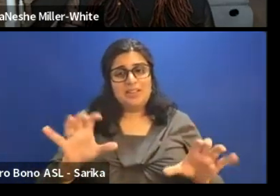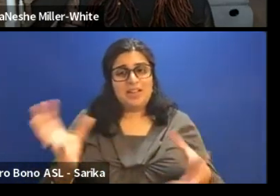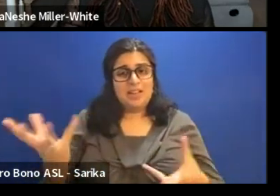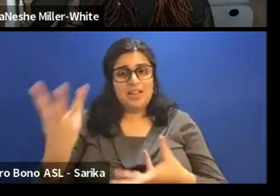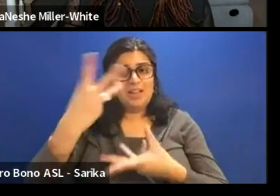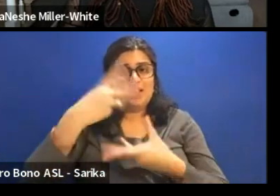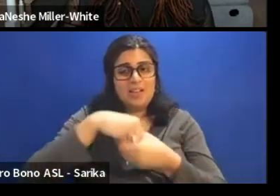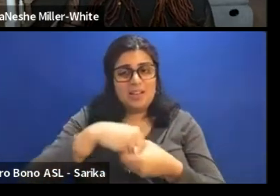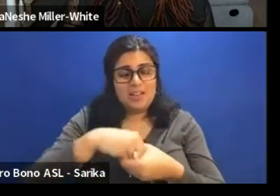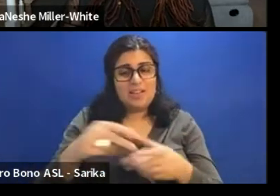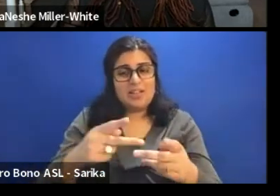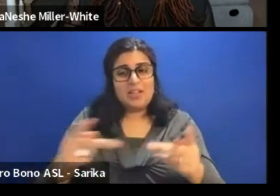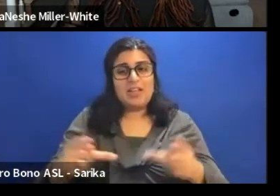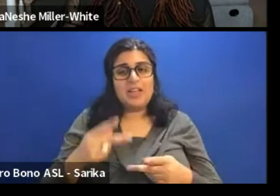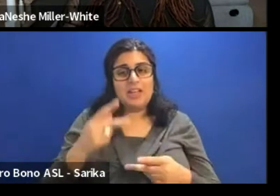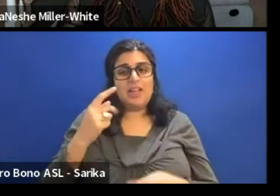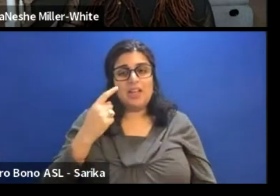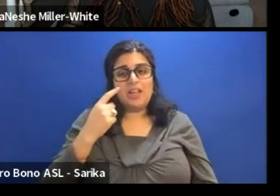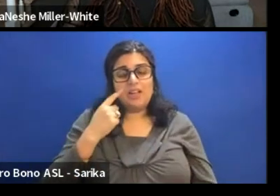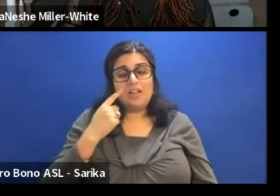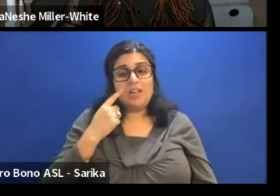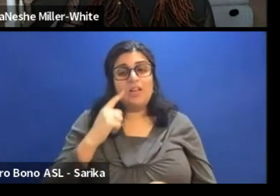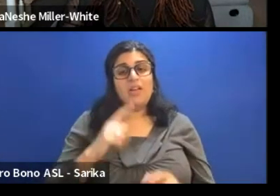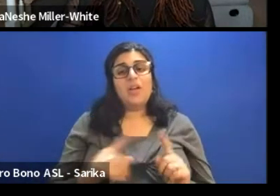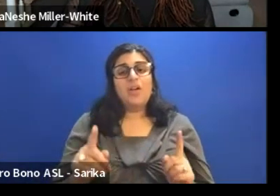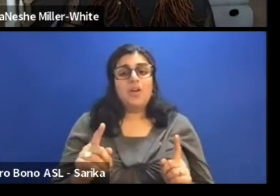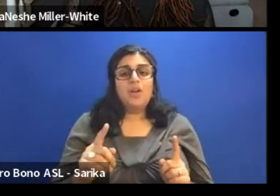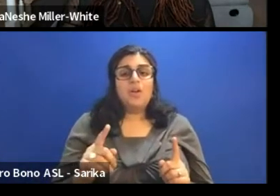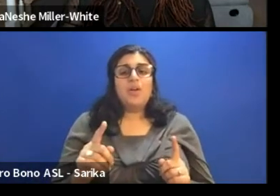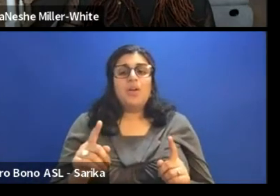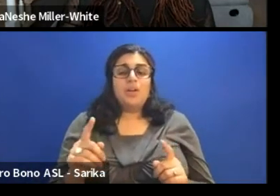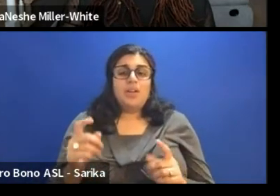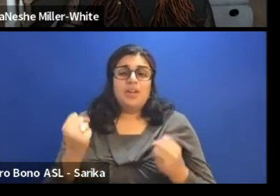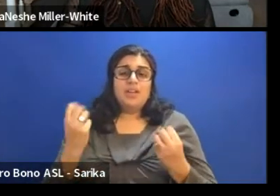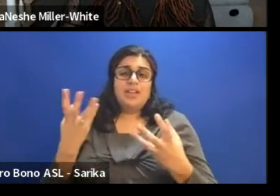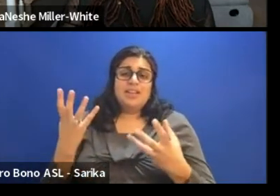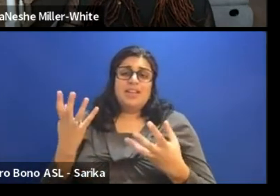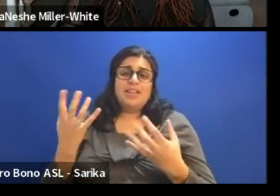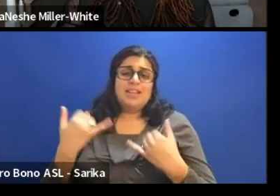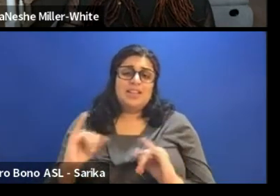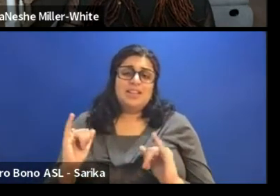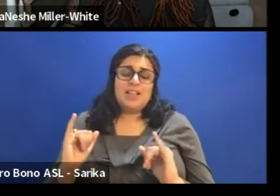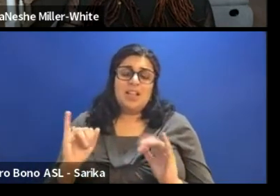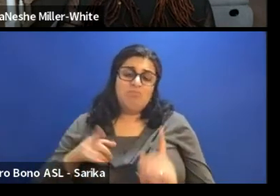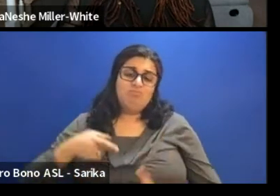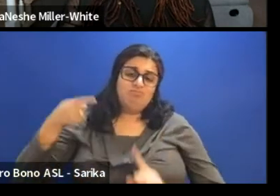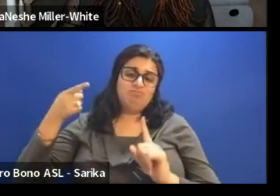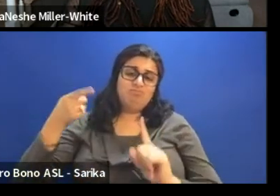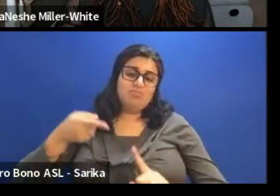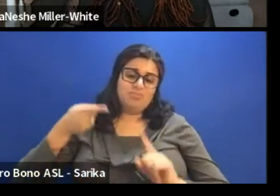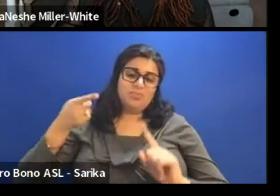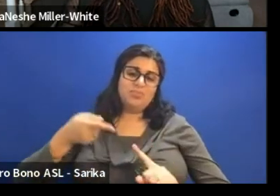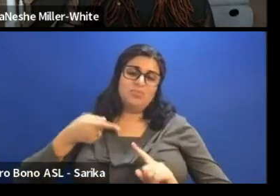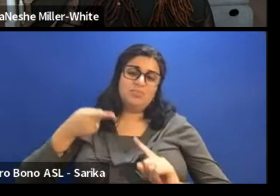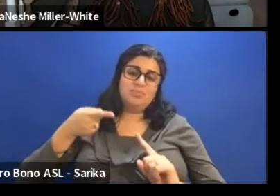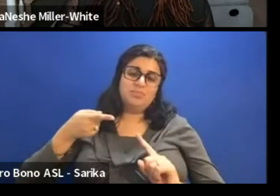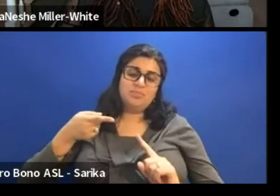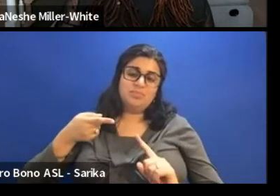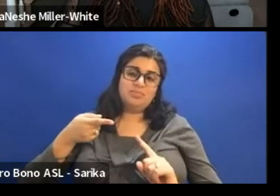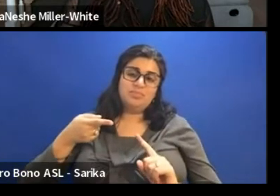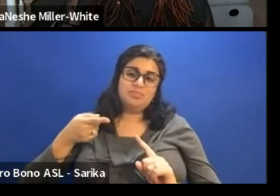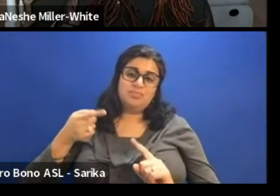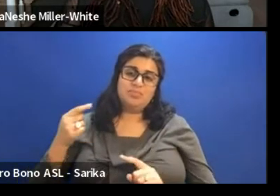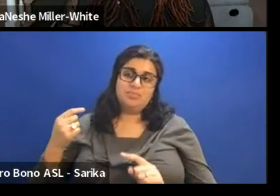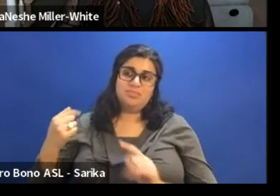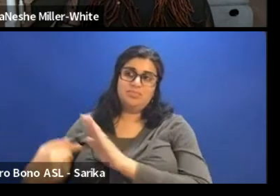to make space for people of the global majority. But there are many theaters that still struggle with that and still struggle with giving voice to, you know,